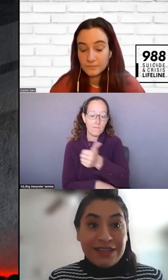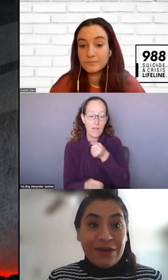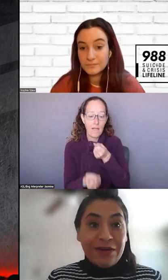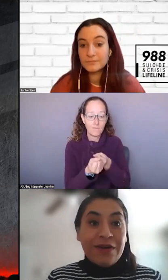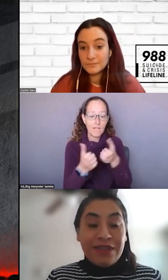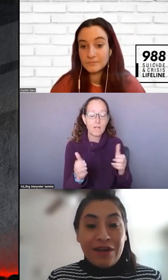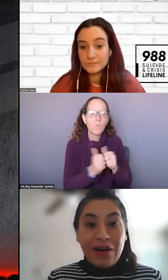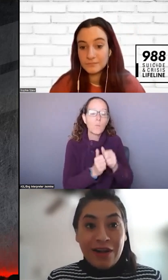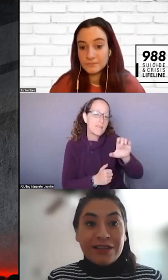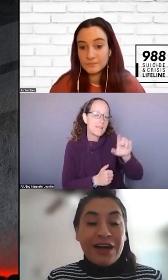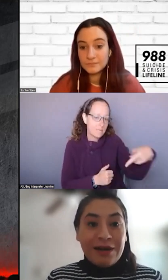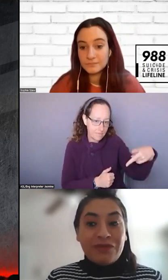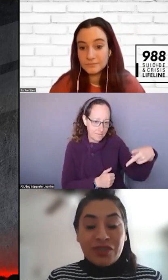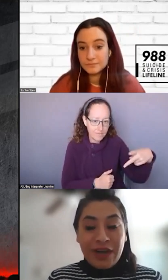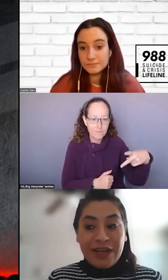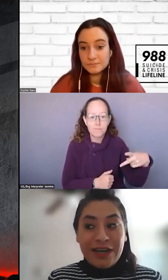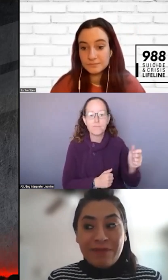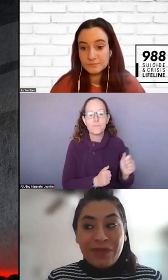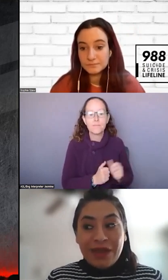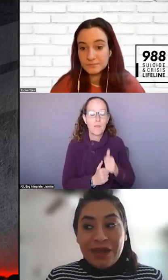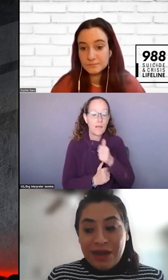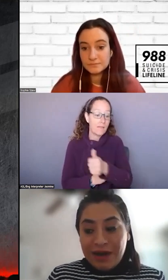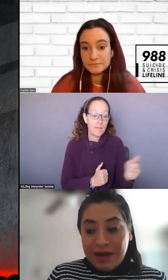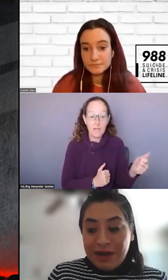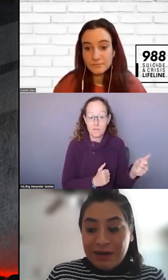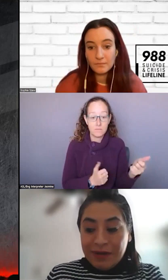palsy. So they're all trained